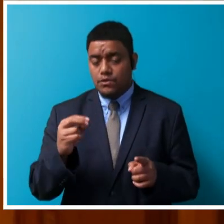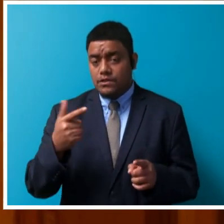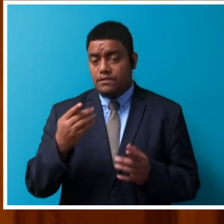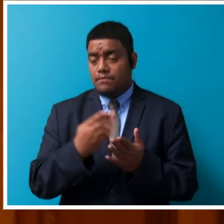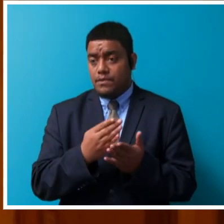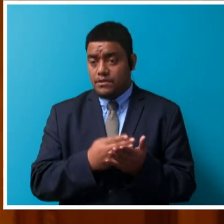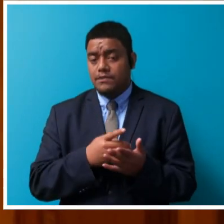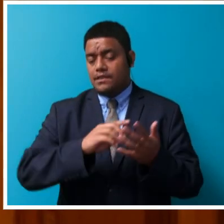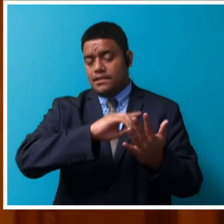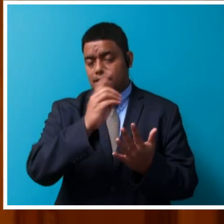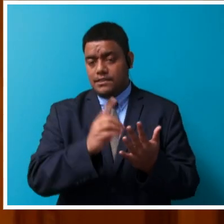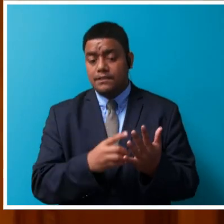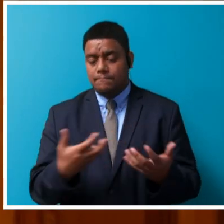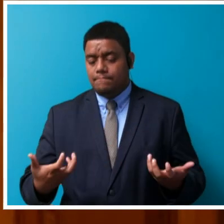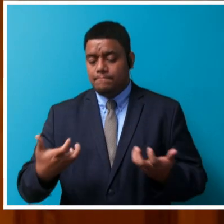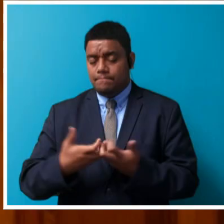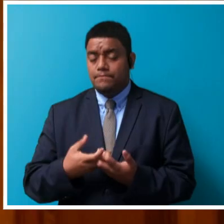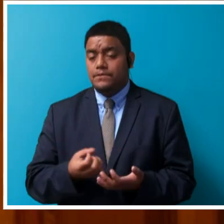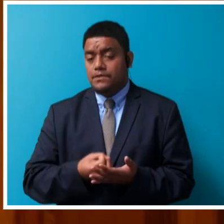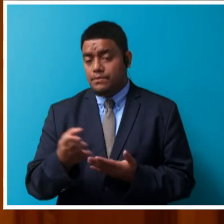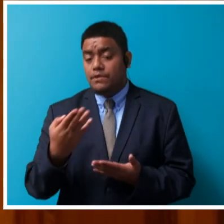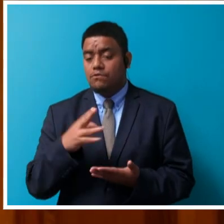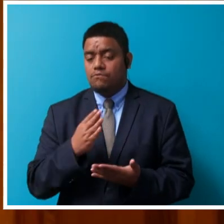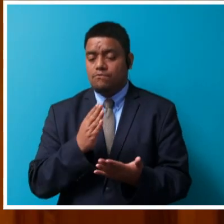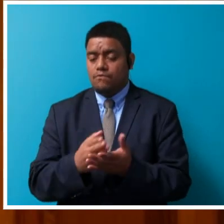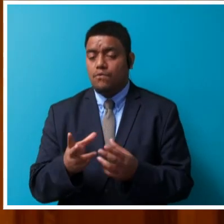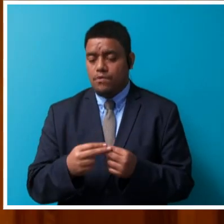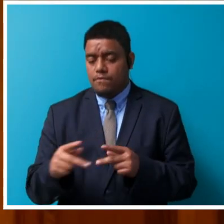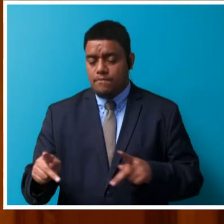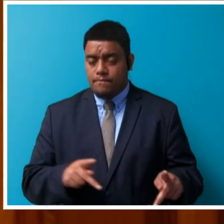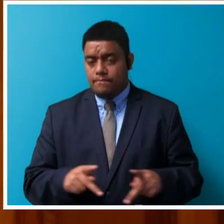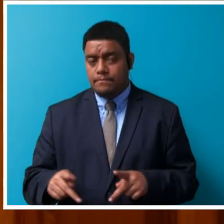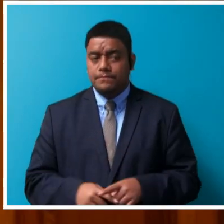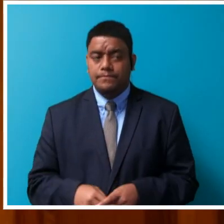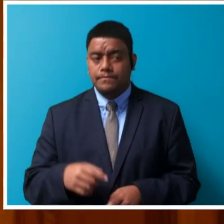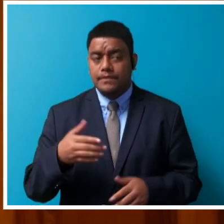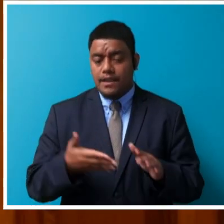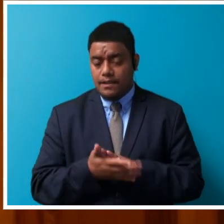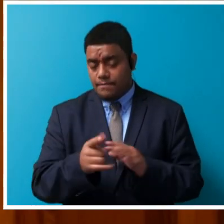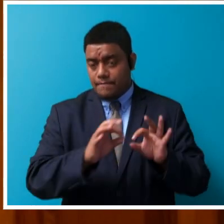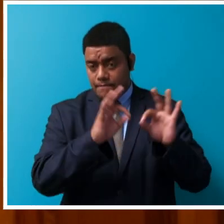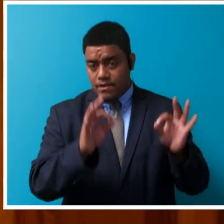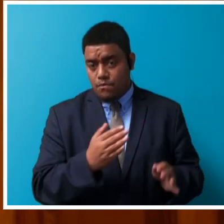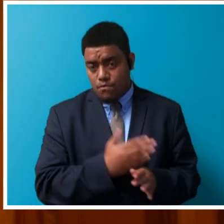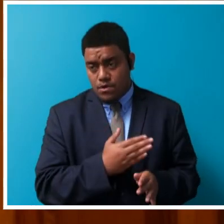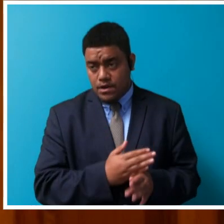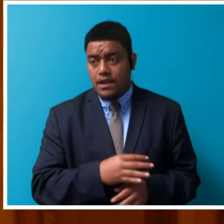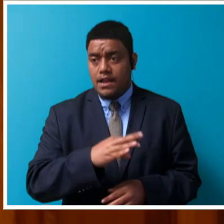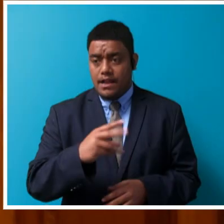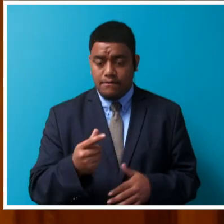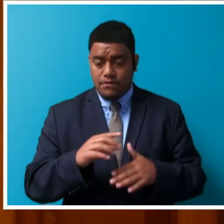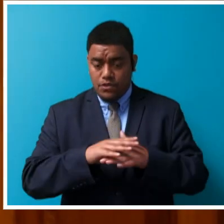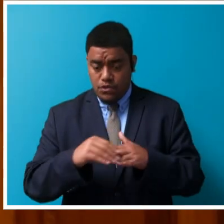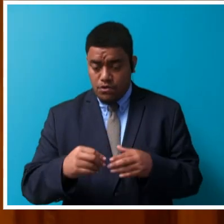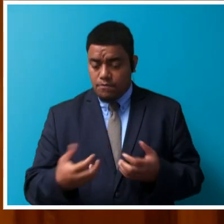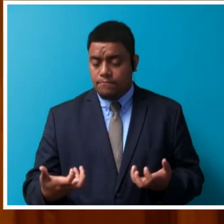is designed to align spending directly with performance metrics. Under this framework, sir, every single dollar is